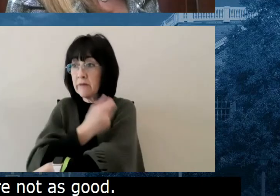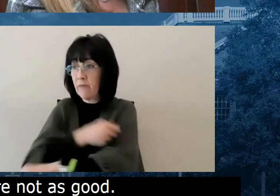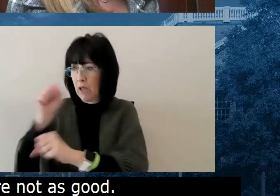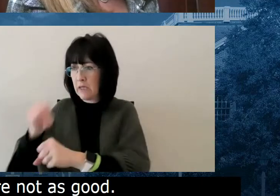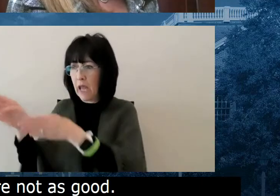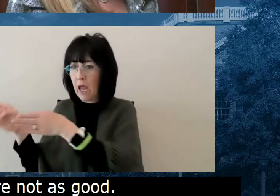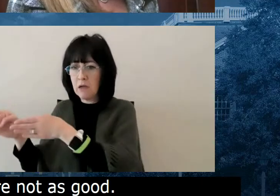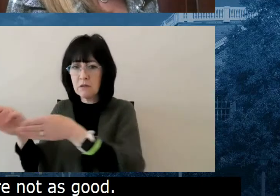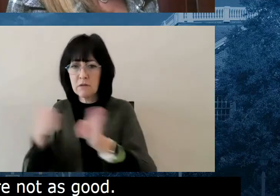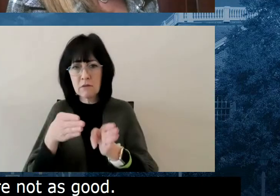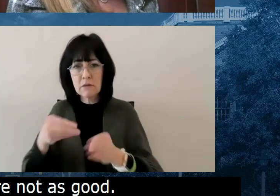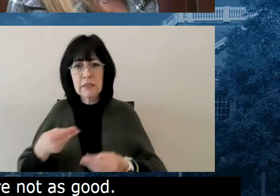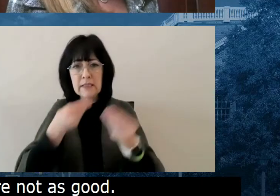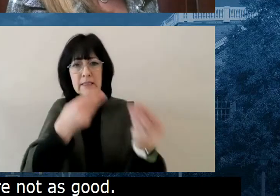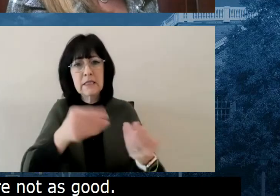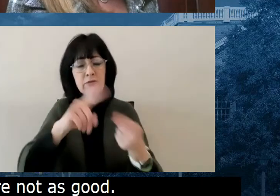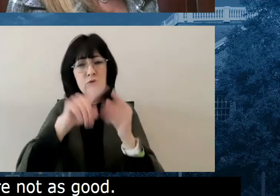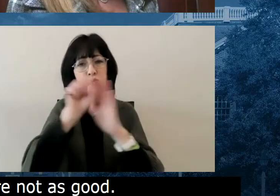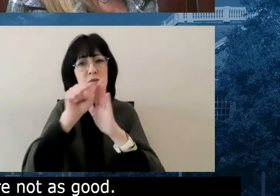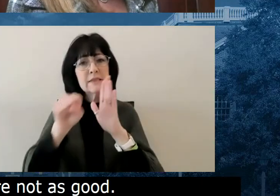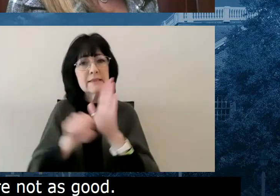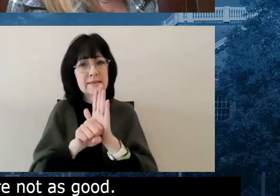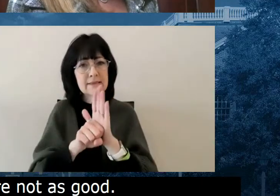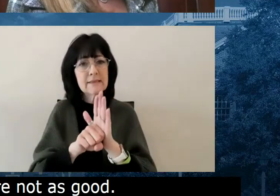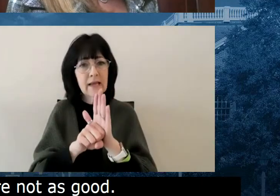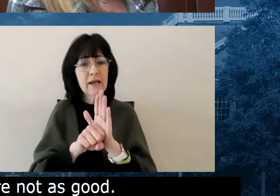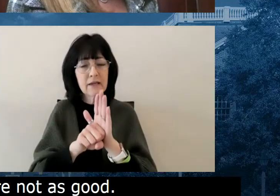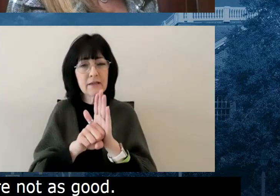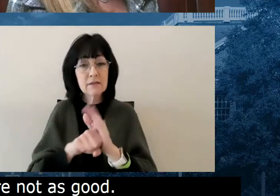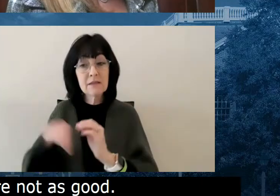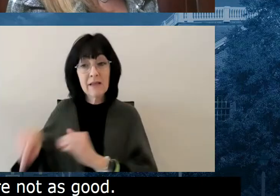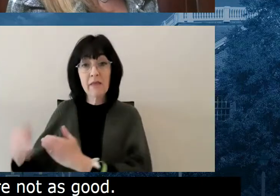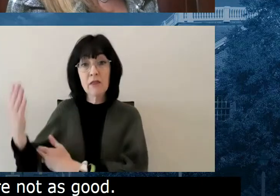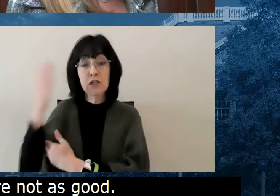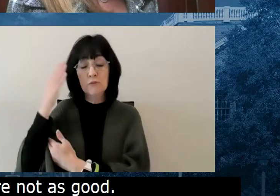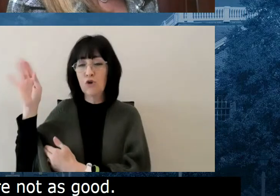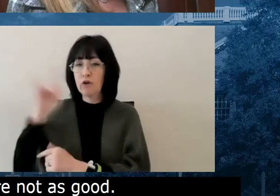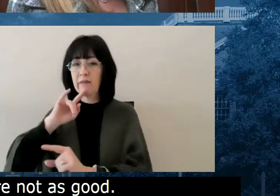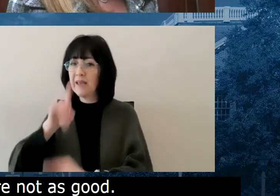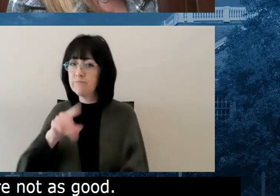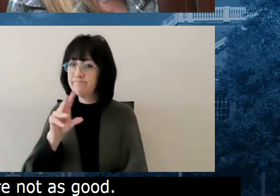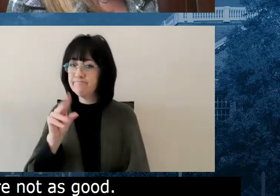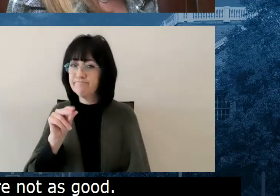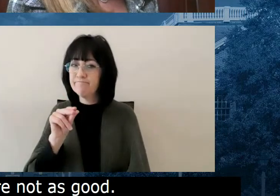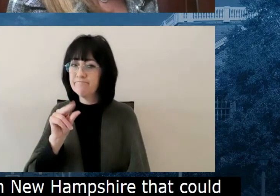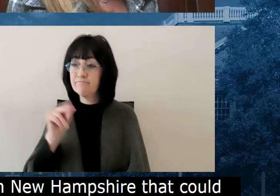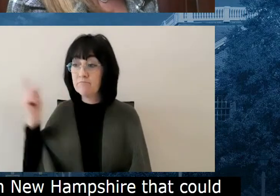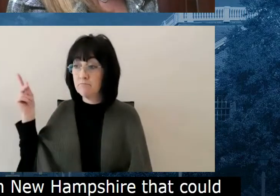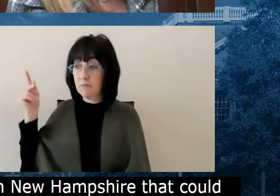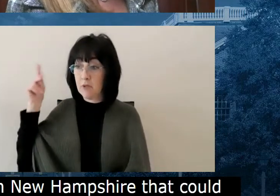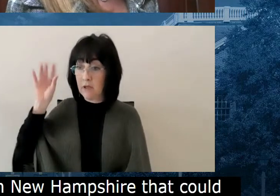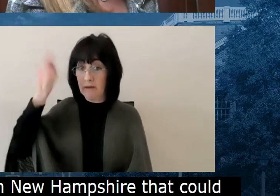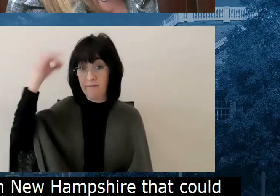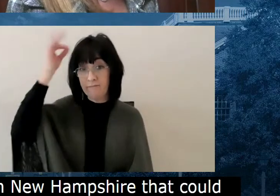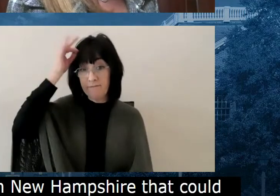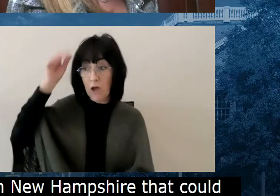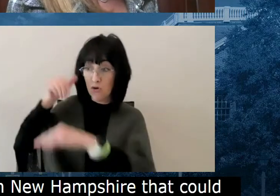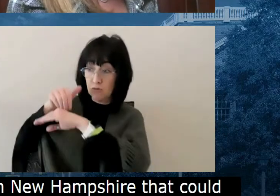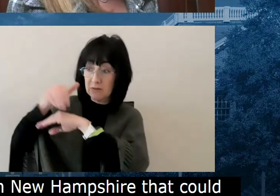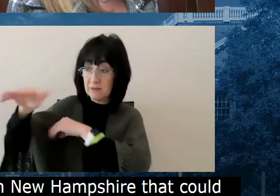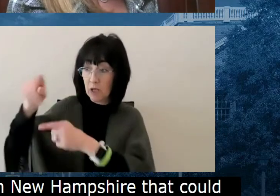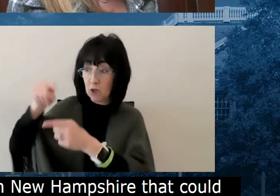to each of us? And the answer to that this morning was no. We obviously